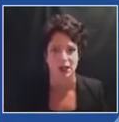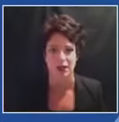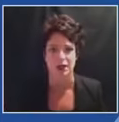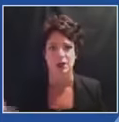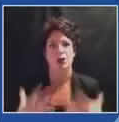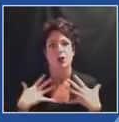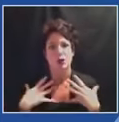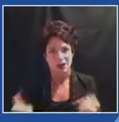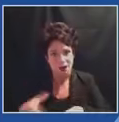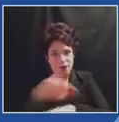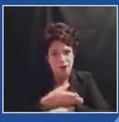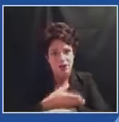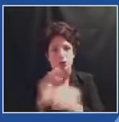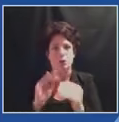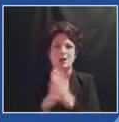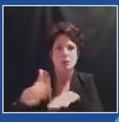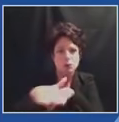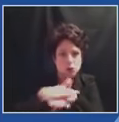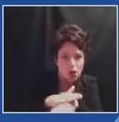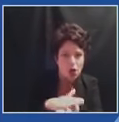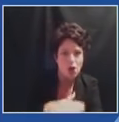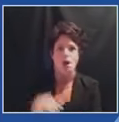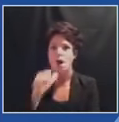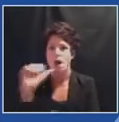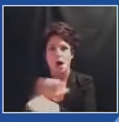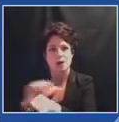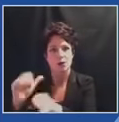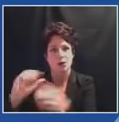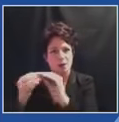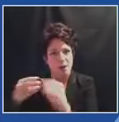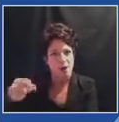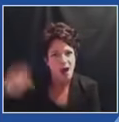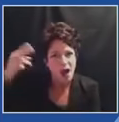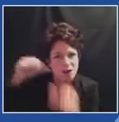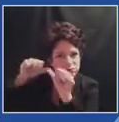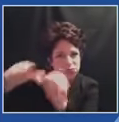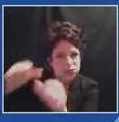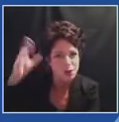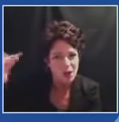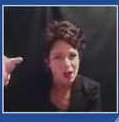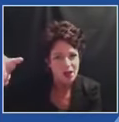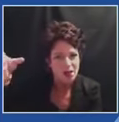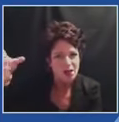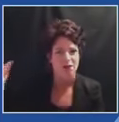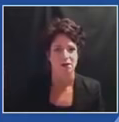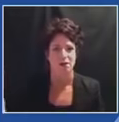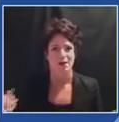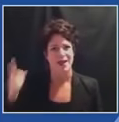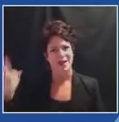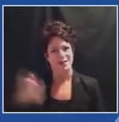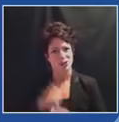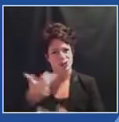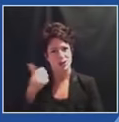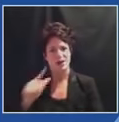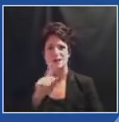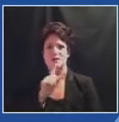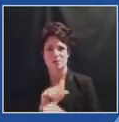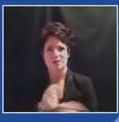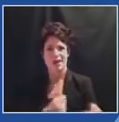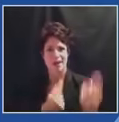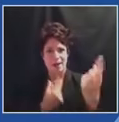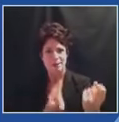will be slower. Unemployment will stay higher than it should be. Has he even once expressed any real empathy for